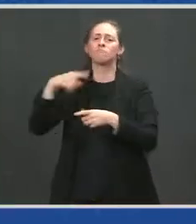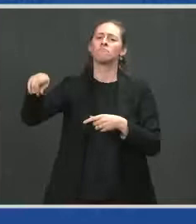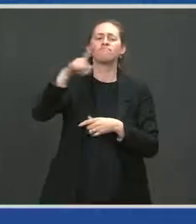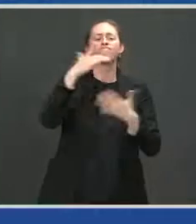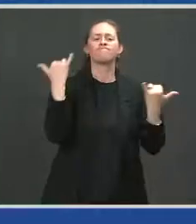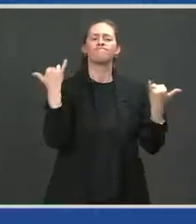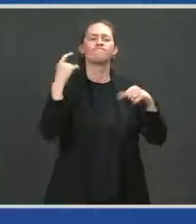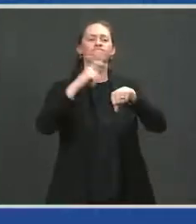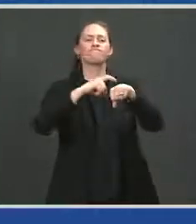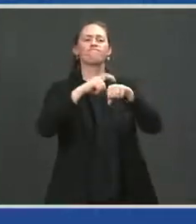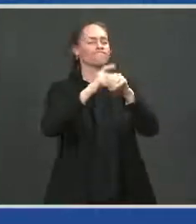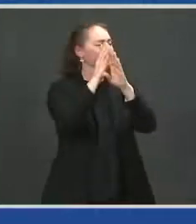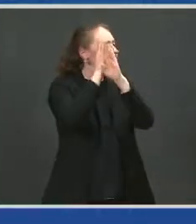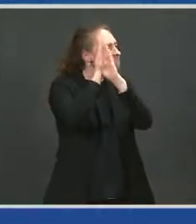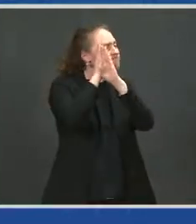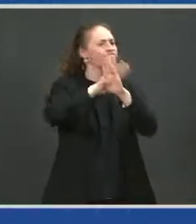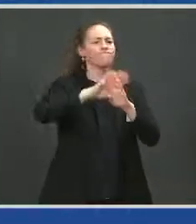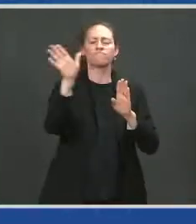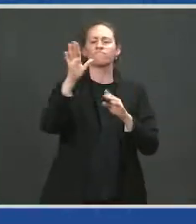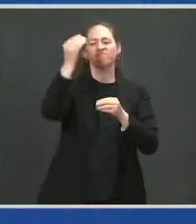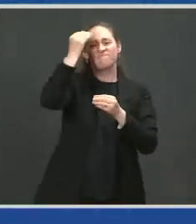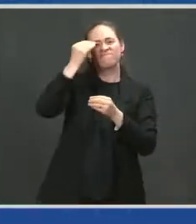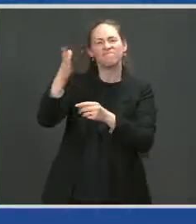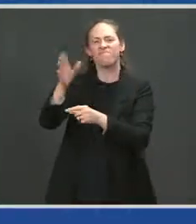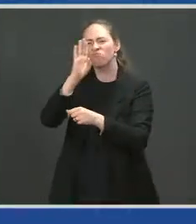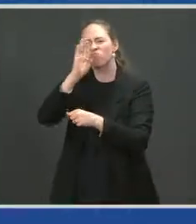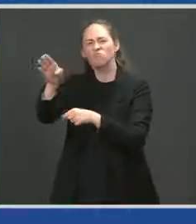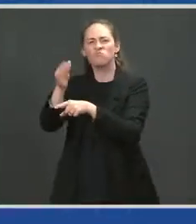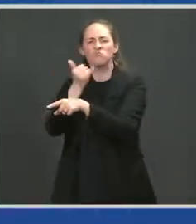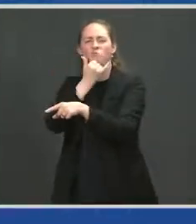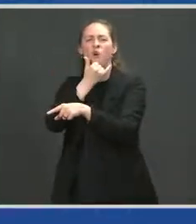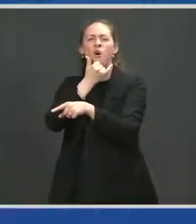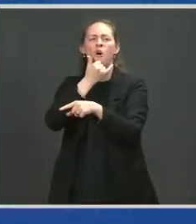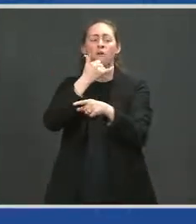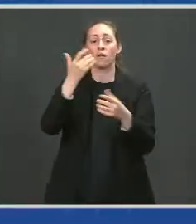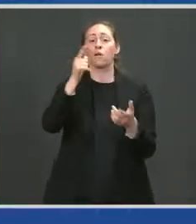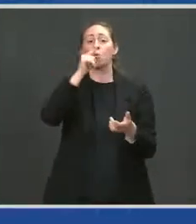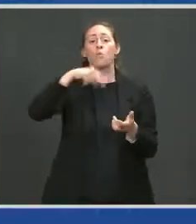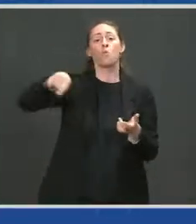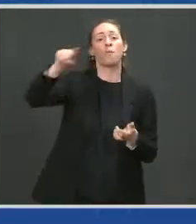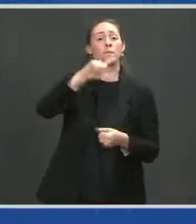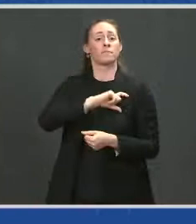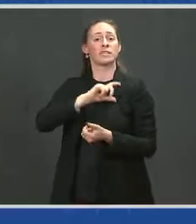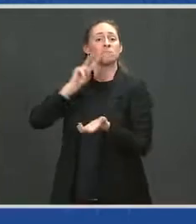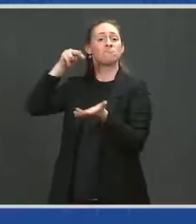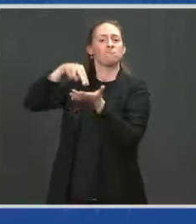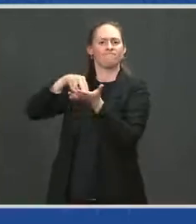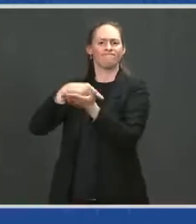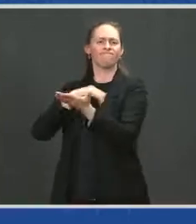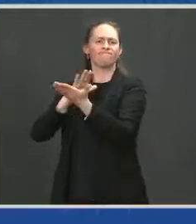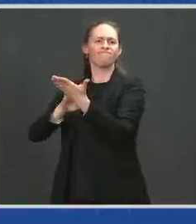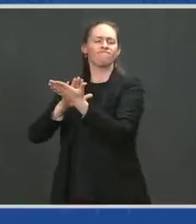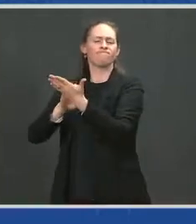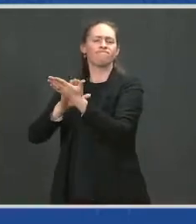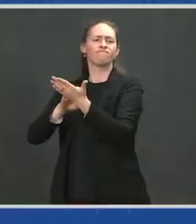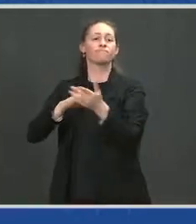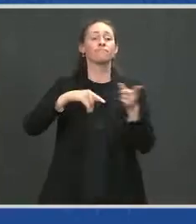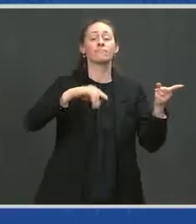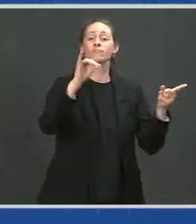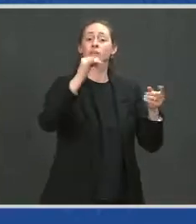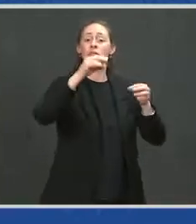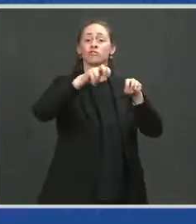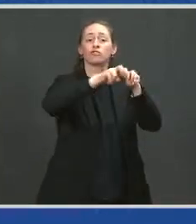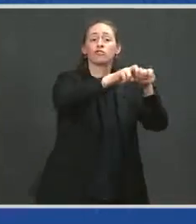which should be commended. A jury who heard the evidence, carried out their civic